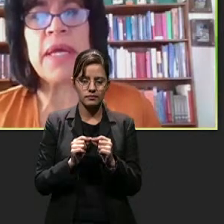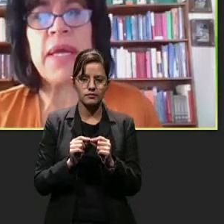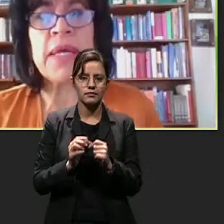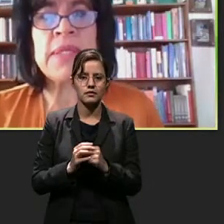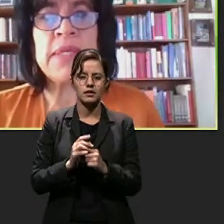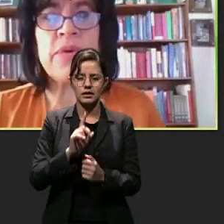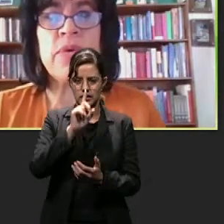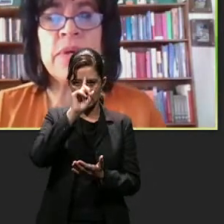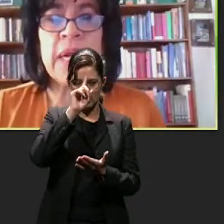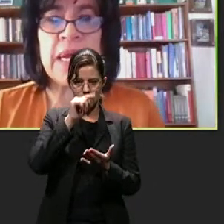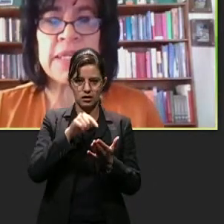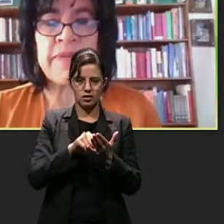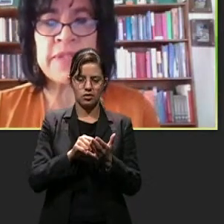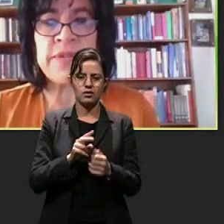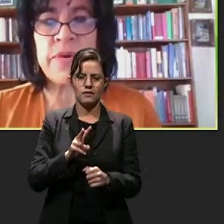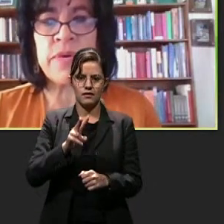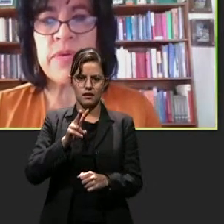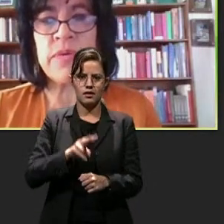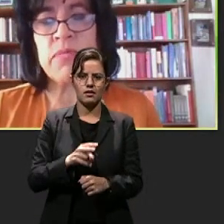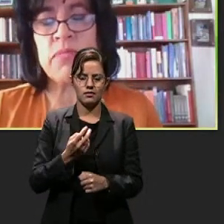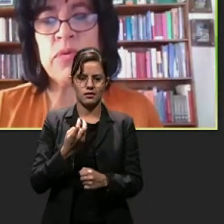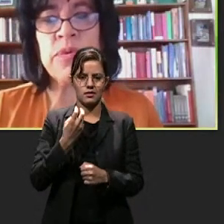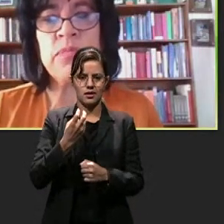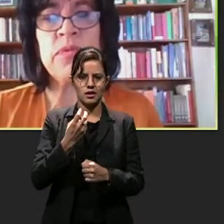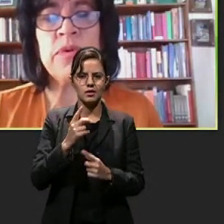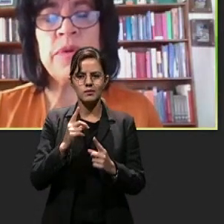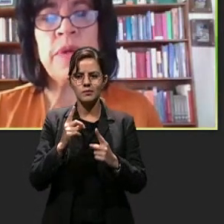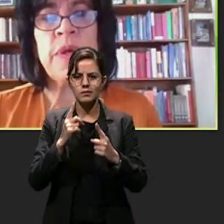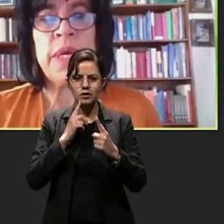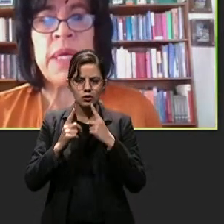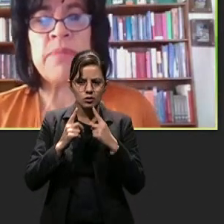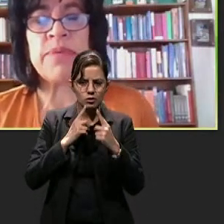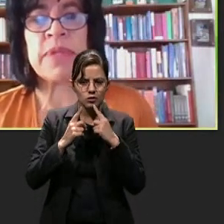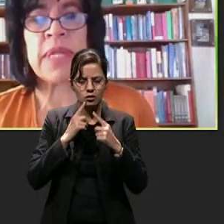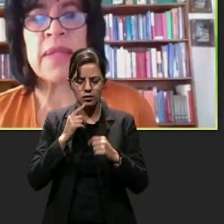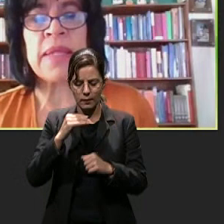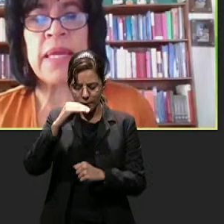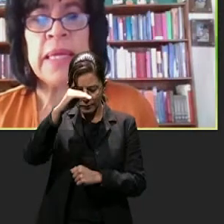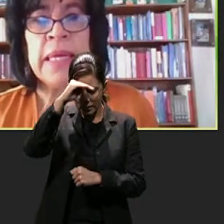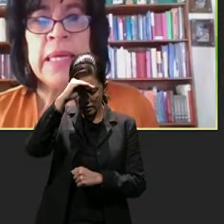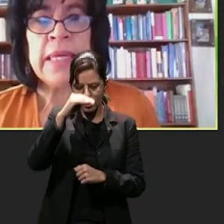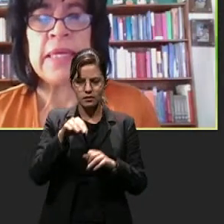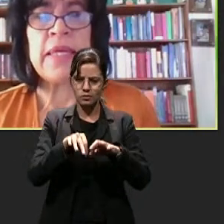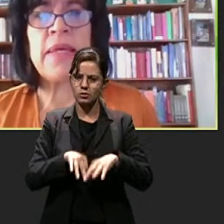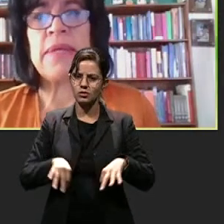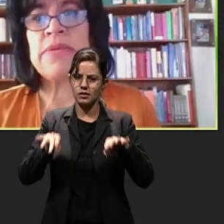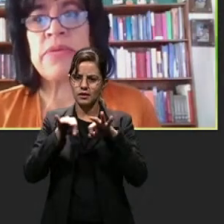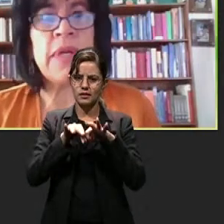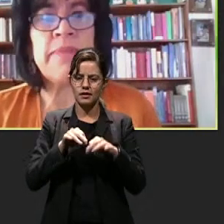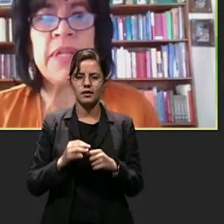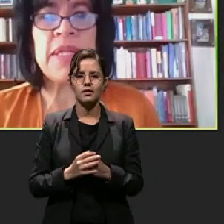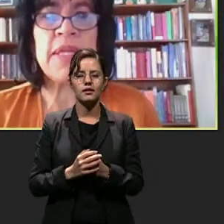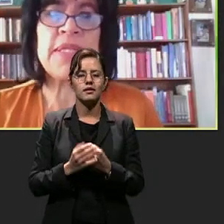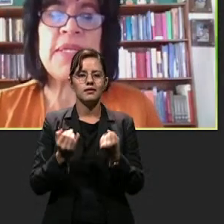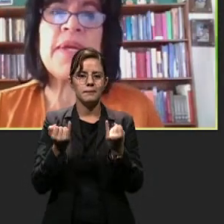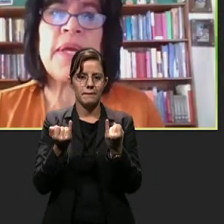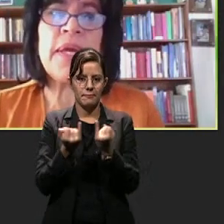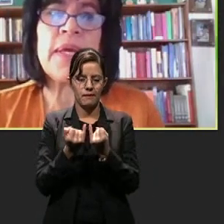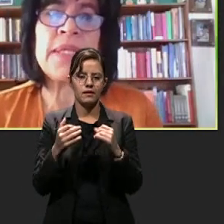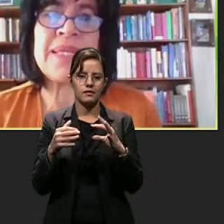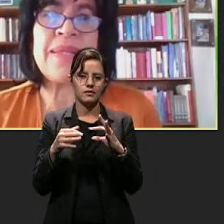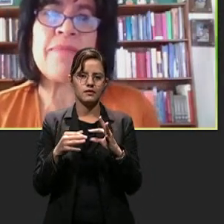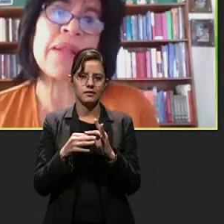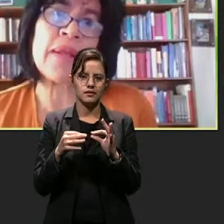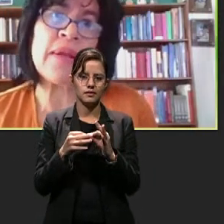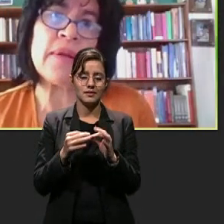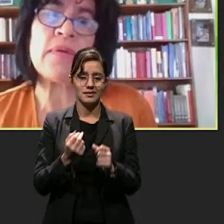thankfulness for all of you. We are going to close the panel. I think that we have had very important reflections, and